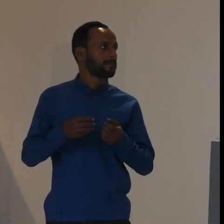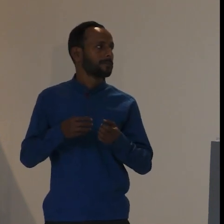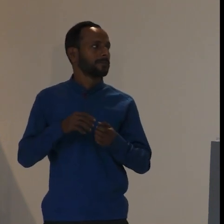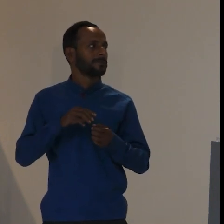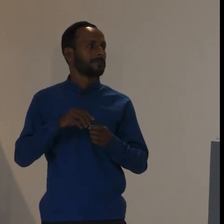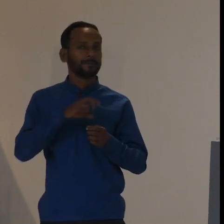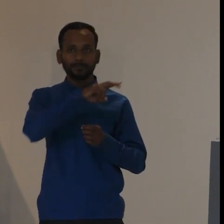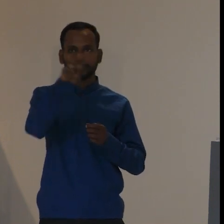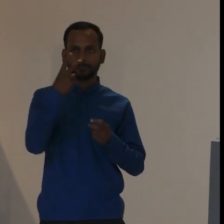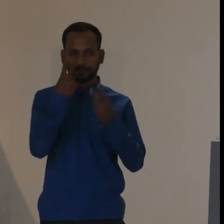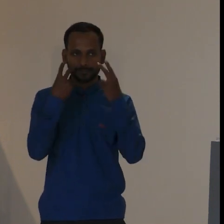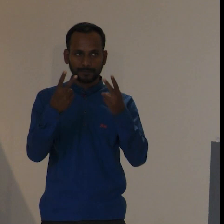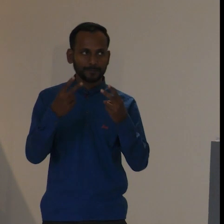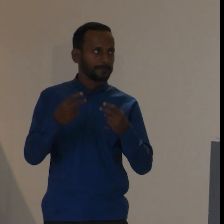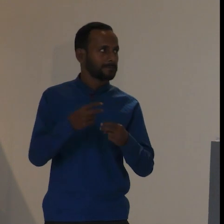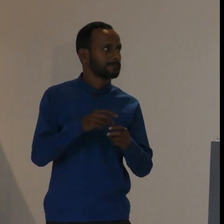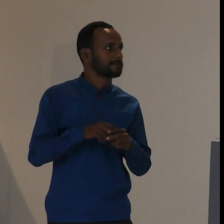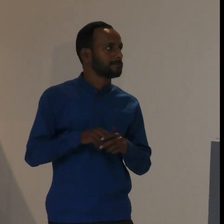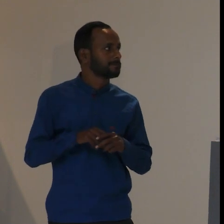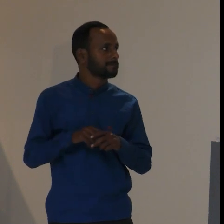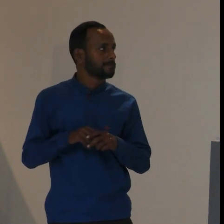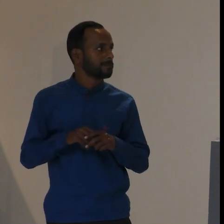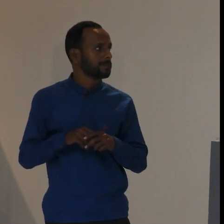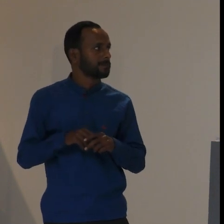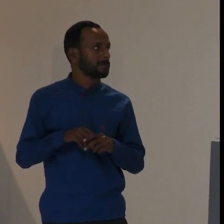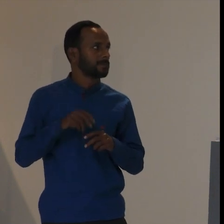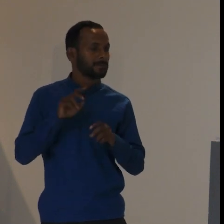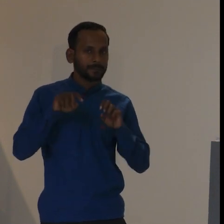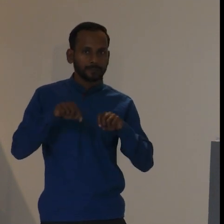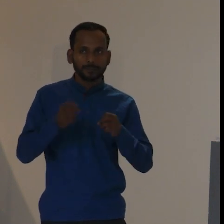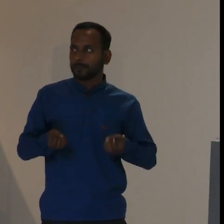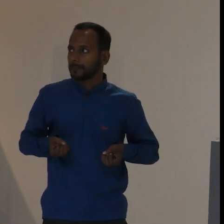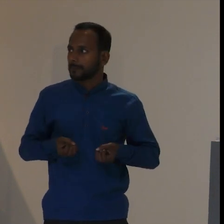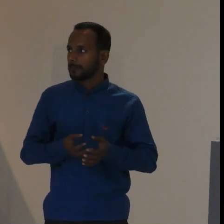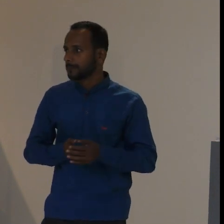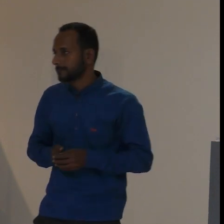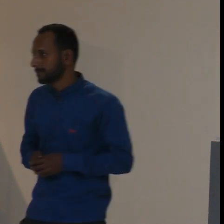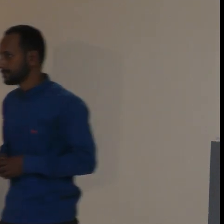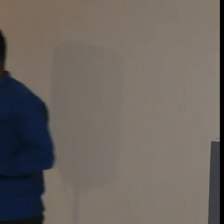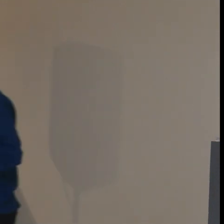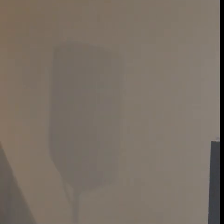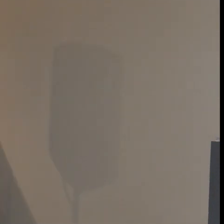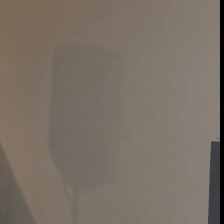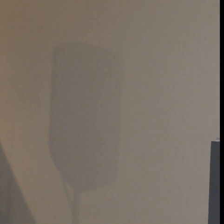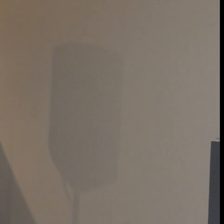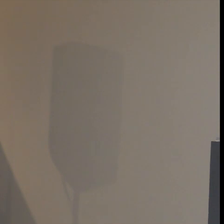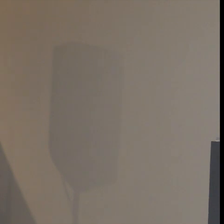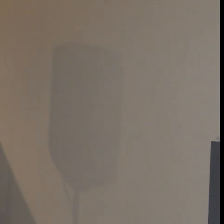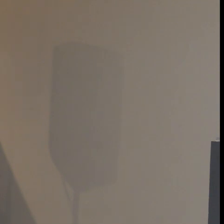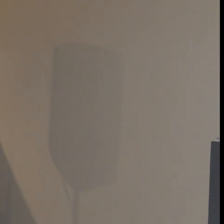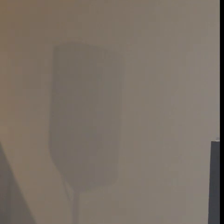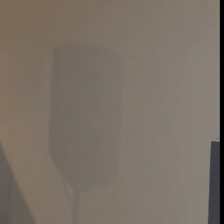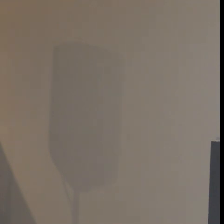keep your eyes and ears peeled for that. So from this, we're getting the podcast that comes out from this research. There's